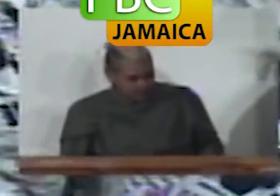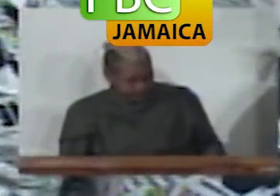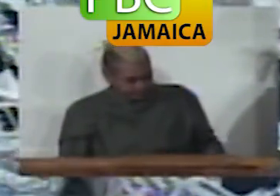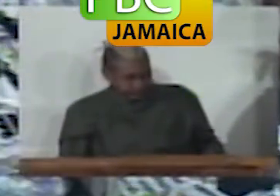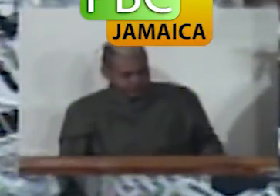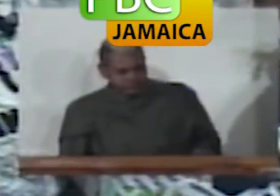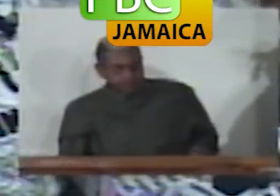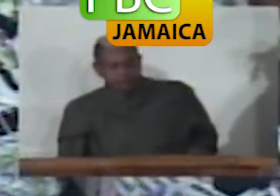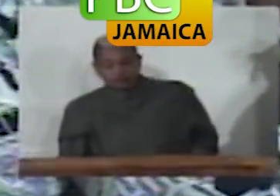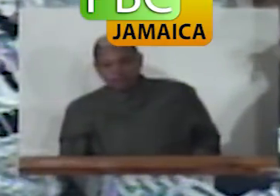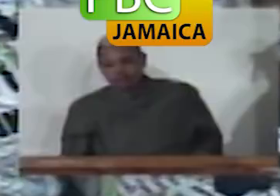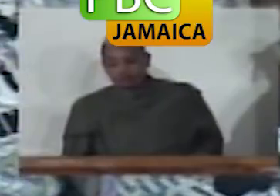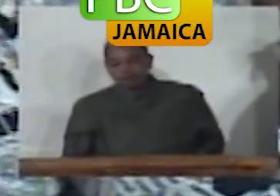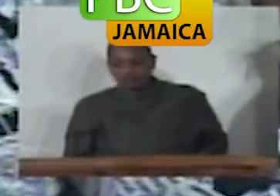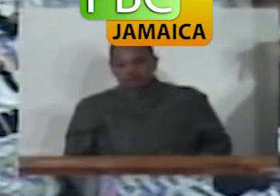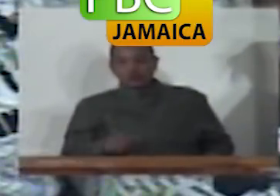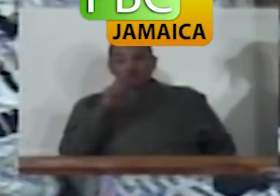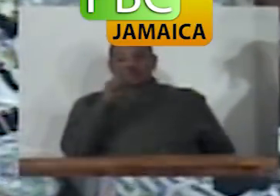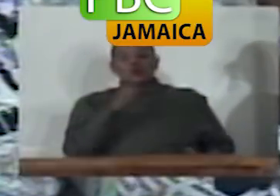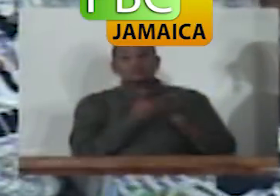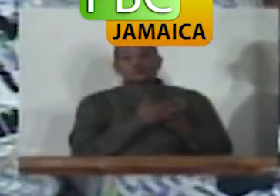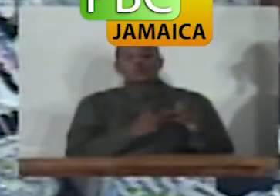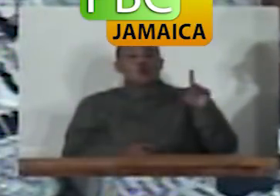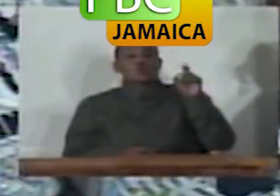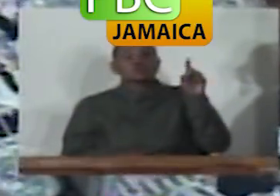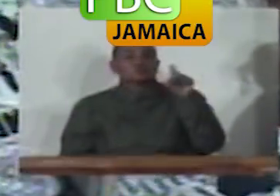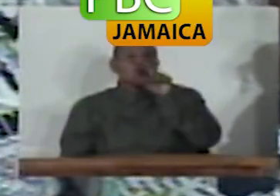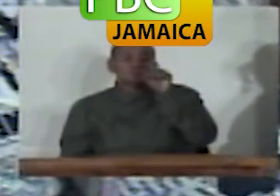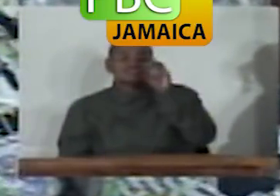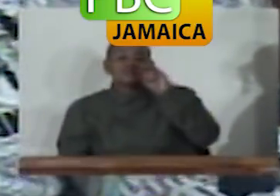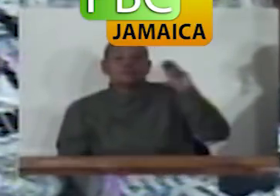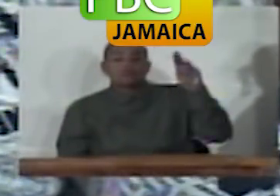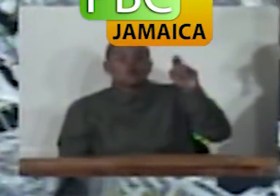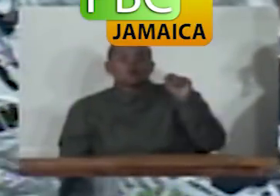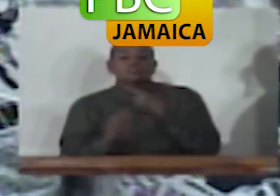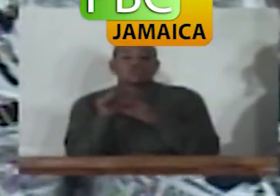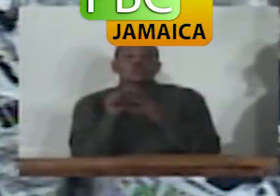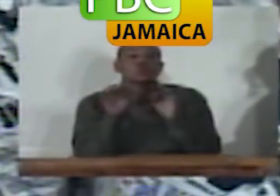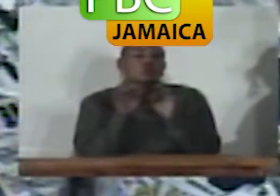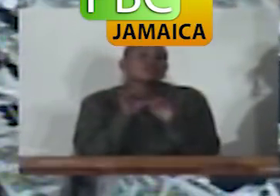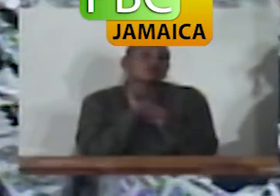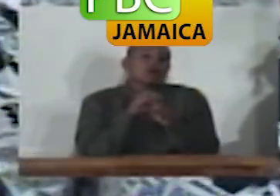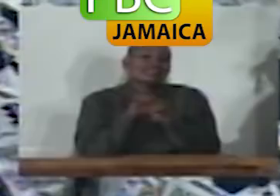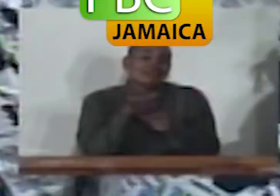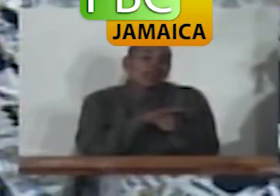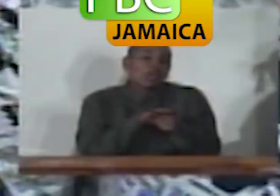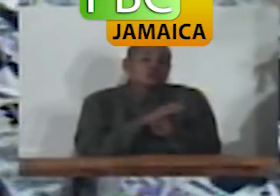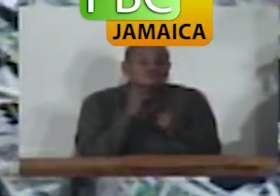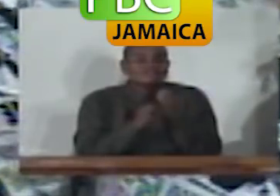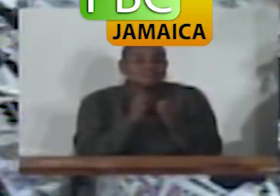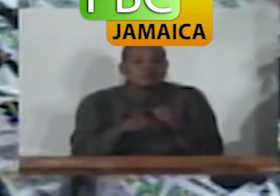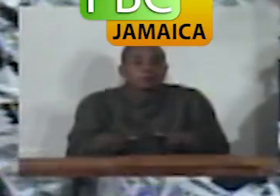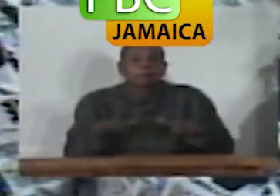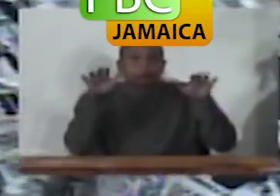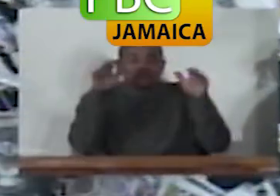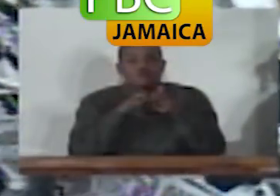You're looking at between 100 to 150 million US dollars worth of work in this area to correct it.